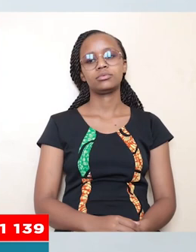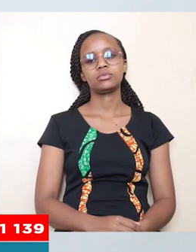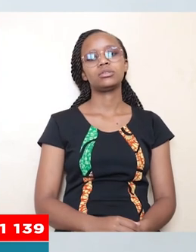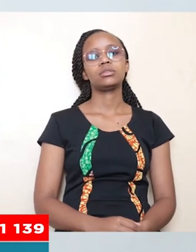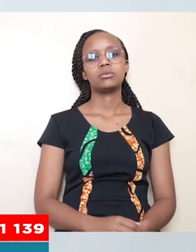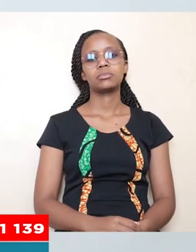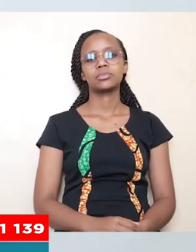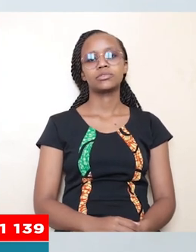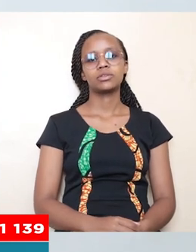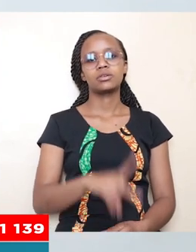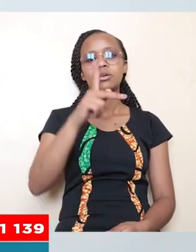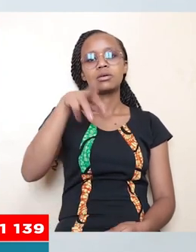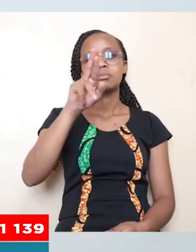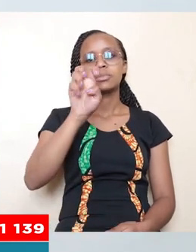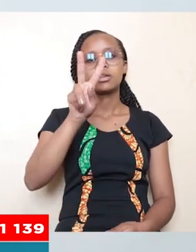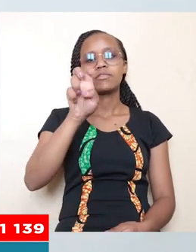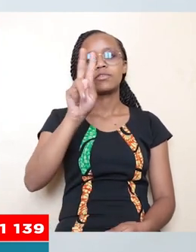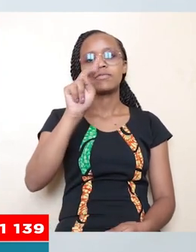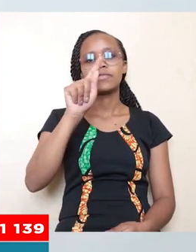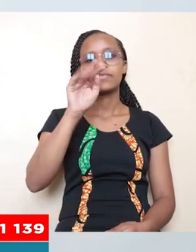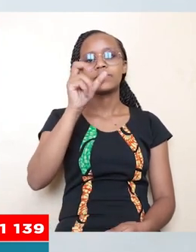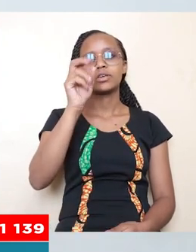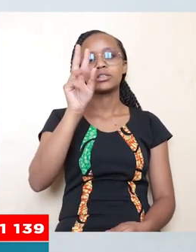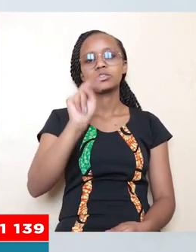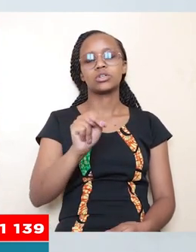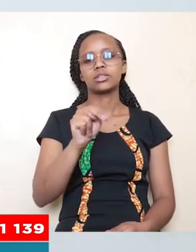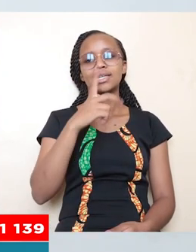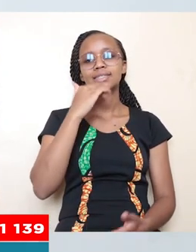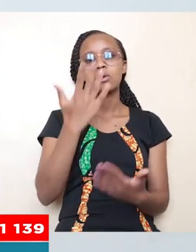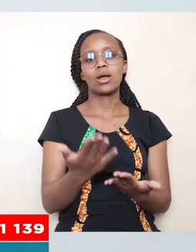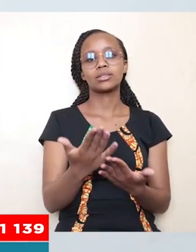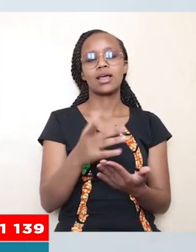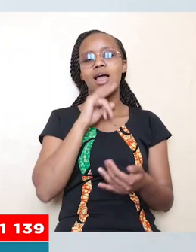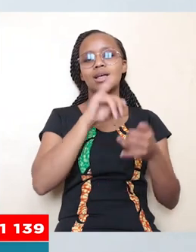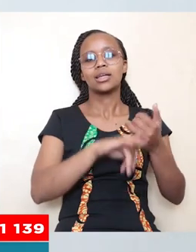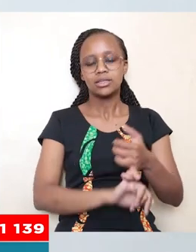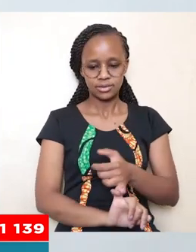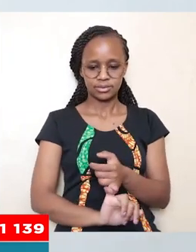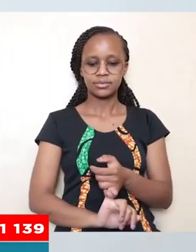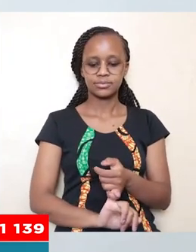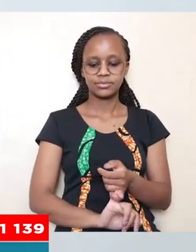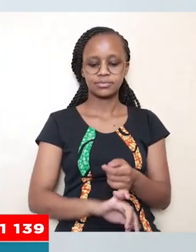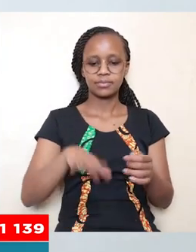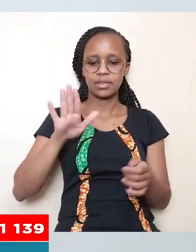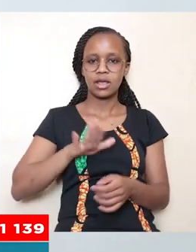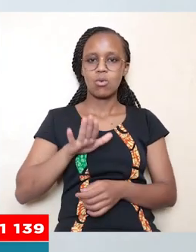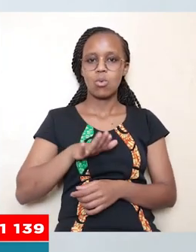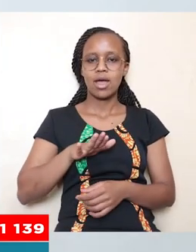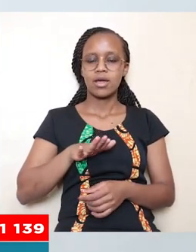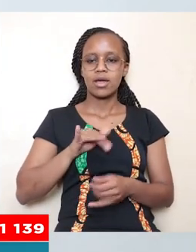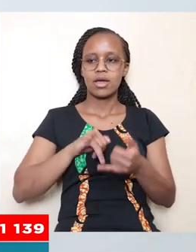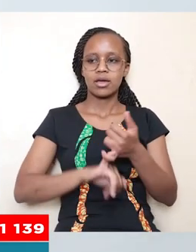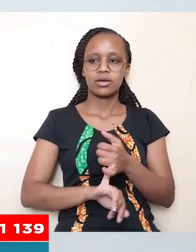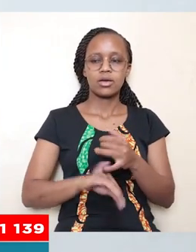prevention. Prevention. And what are we saying here? As a husband and as a wife,